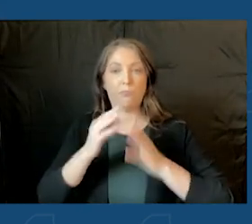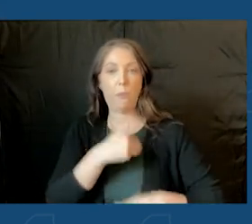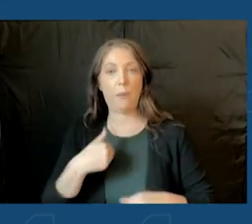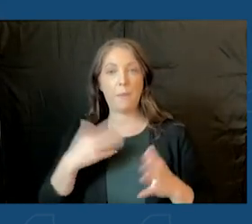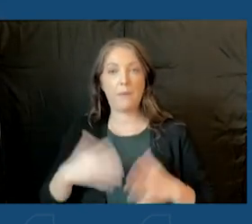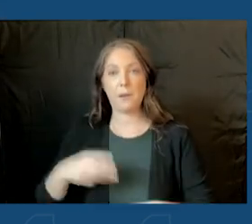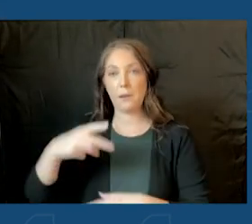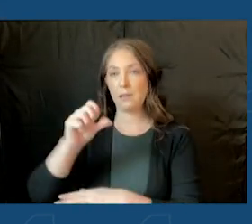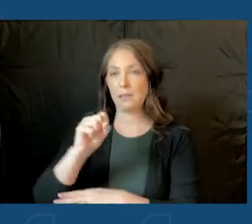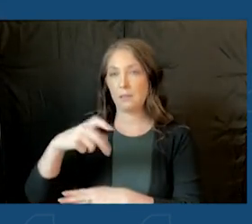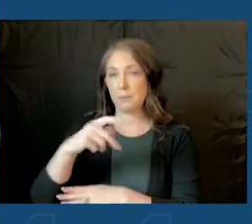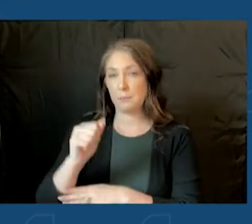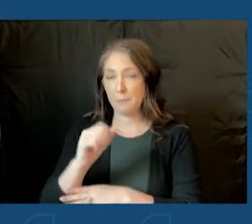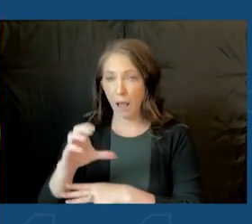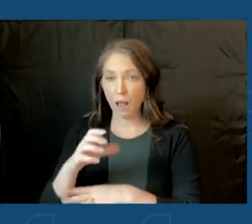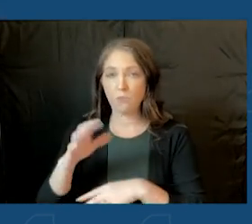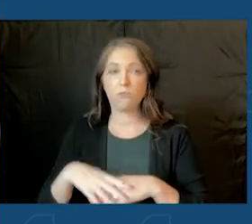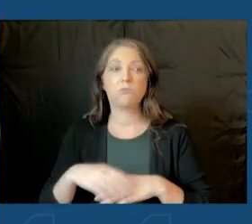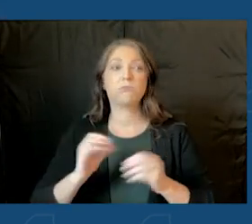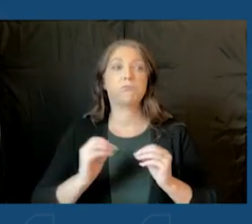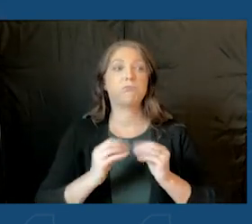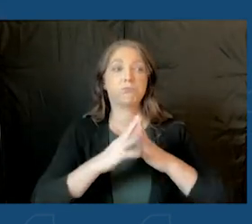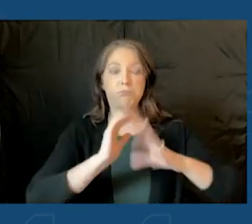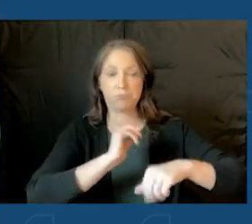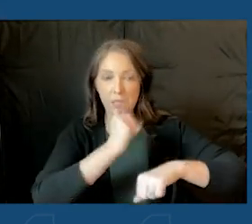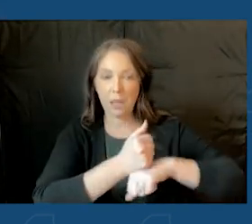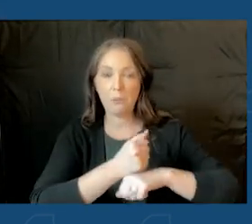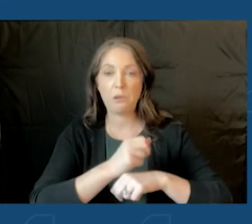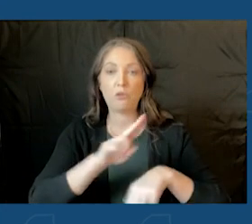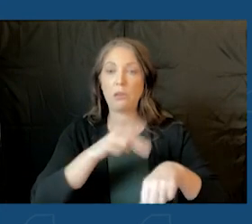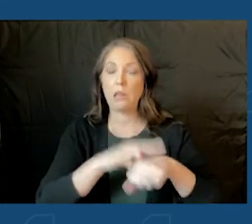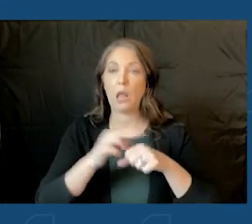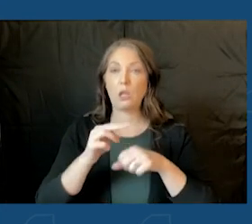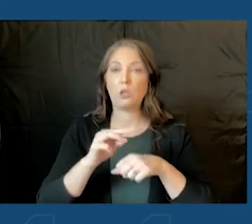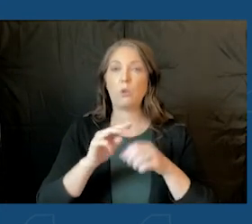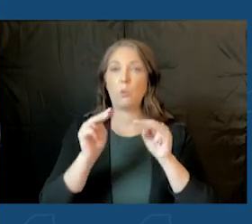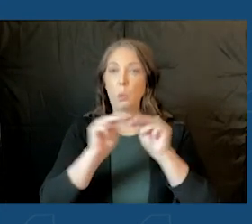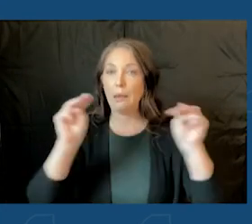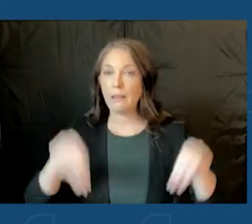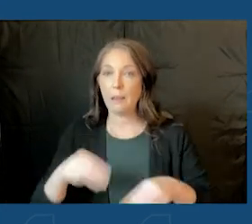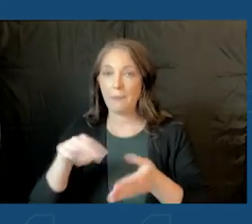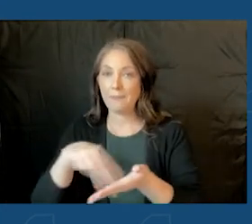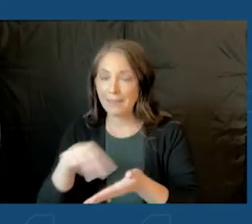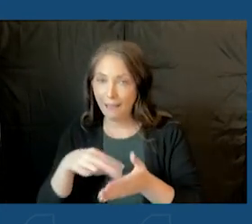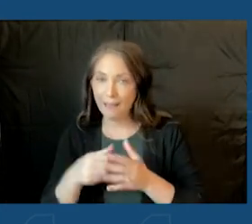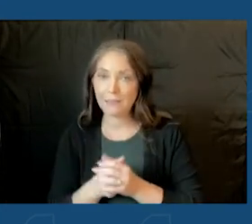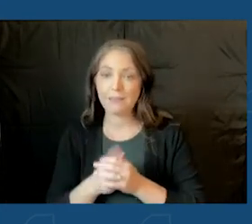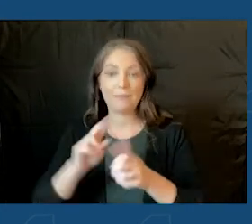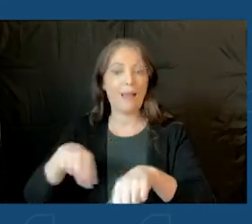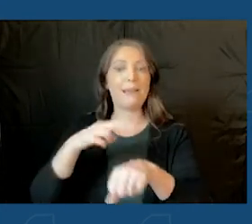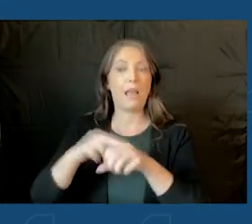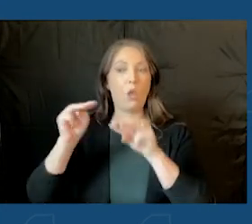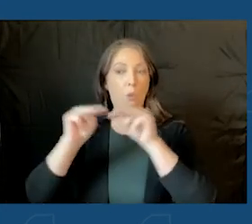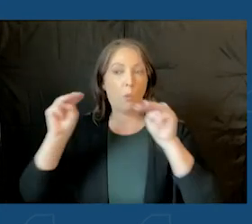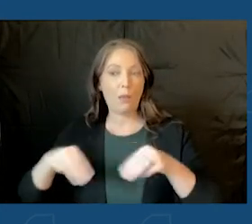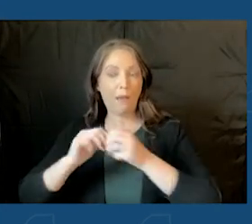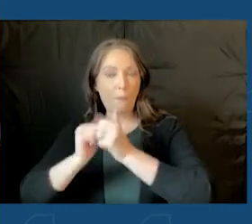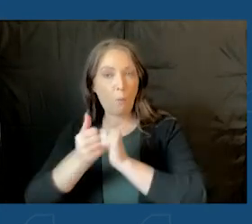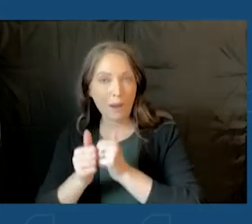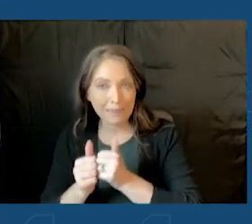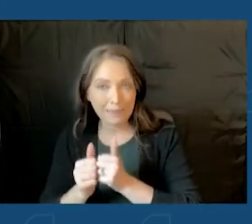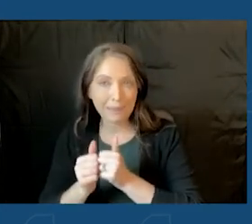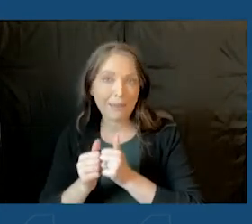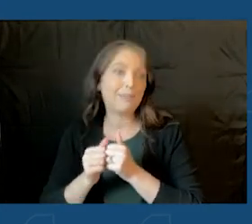the National Museum of Dance, also worked to restore the National Museum of Racing, and provided years